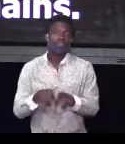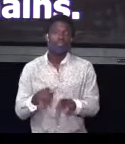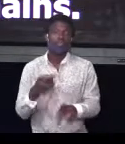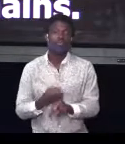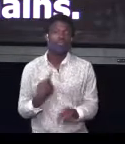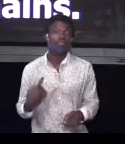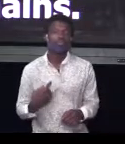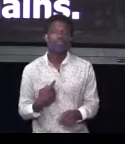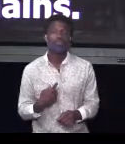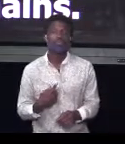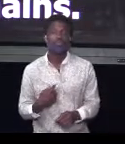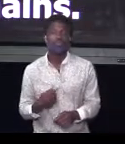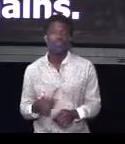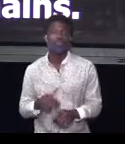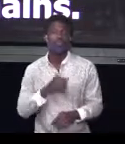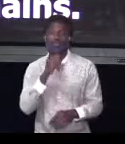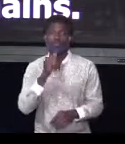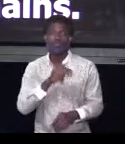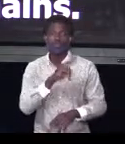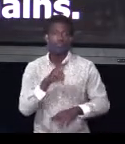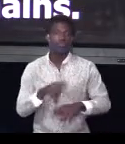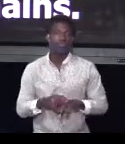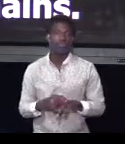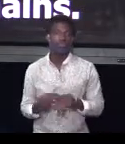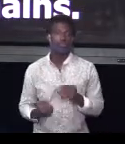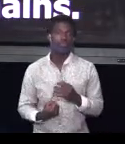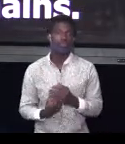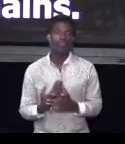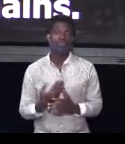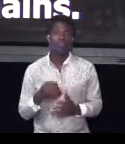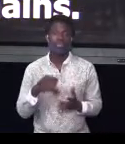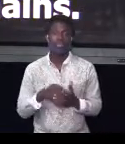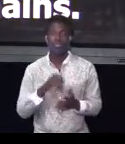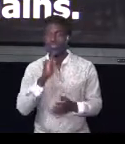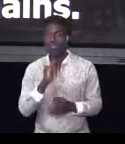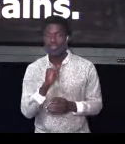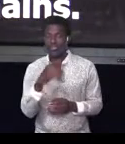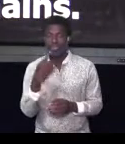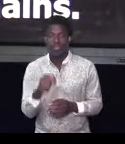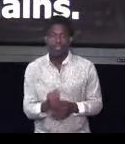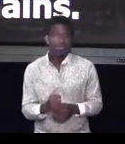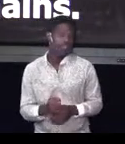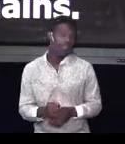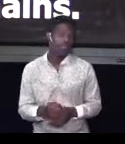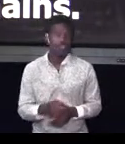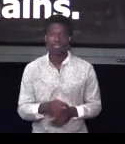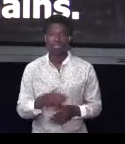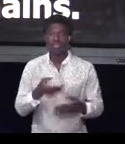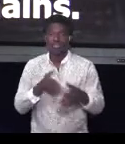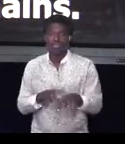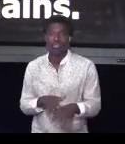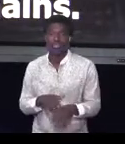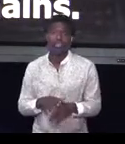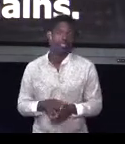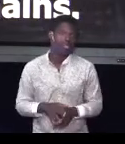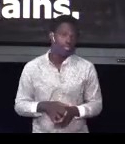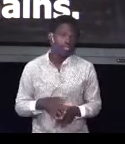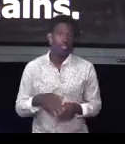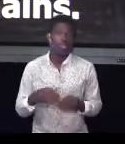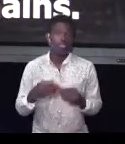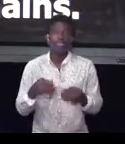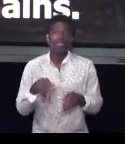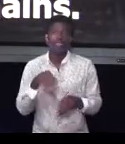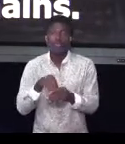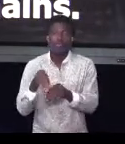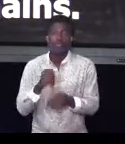artificial fertilizer that we talked about the other time. Here, it comprises of the dead remains of plants and